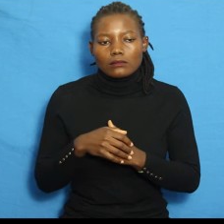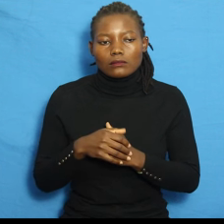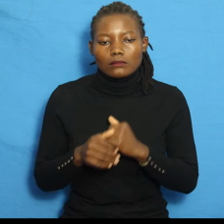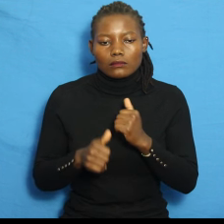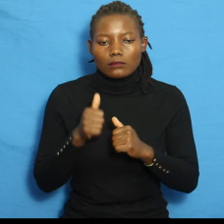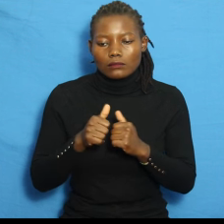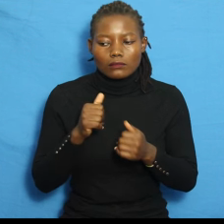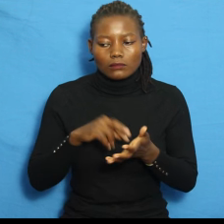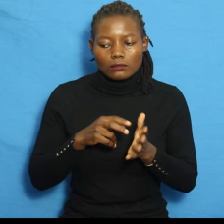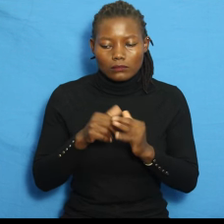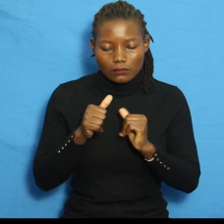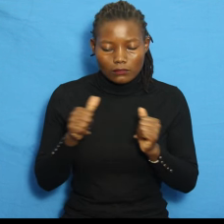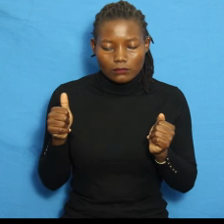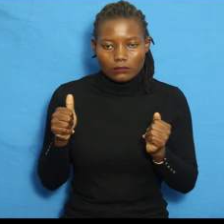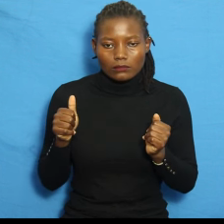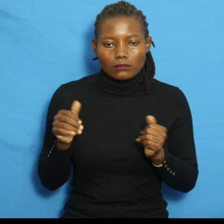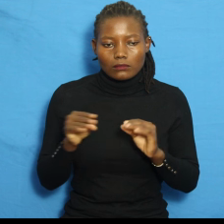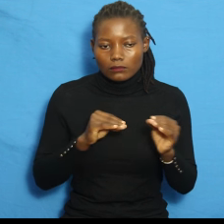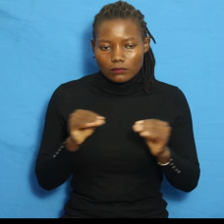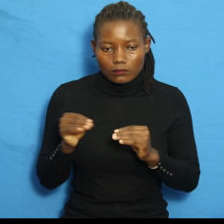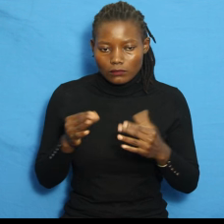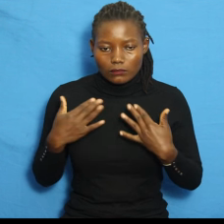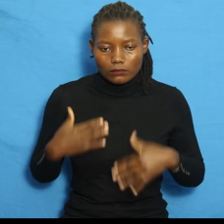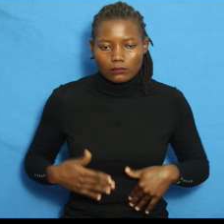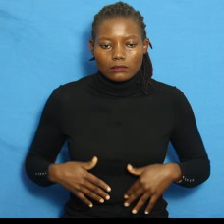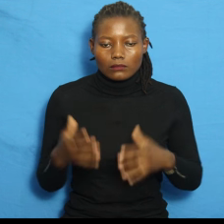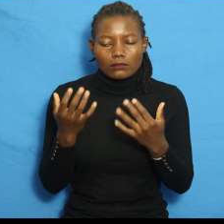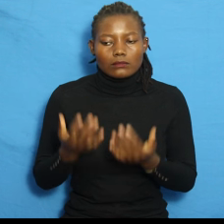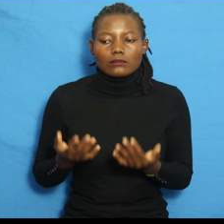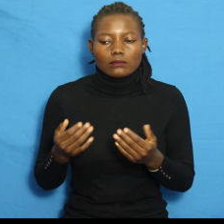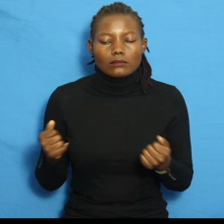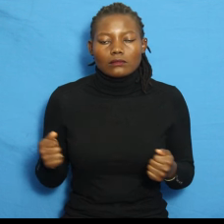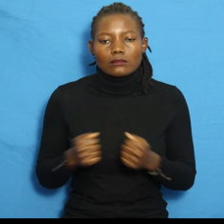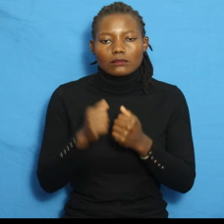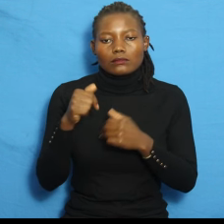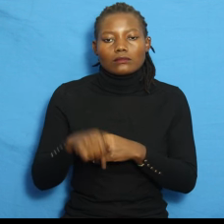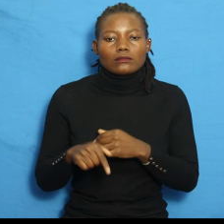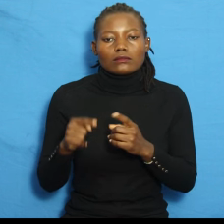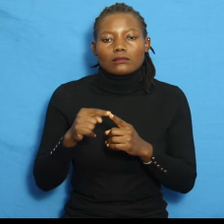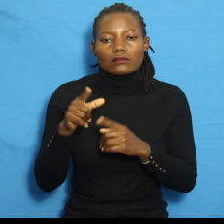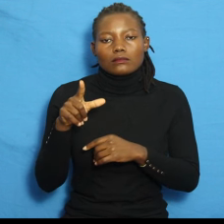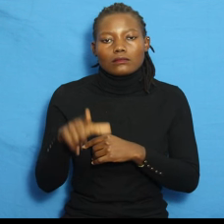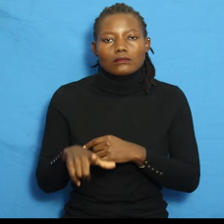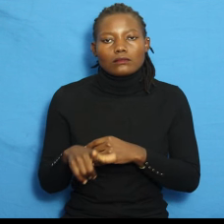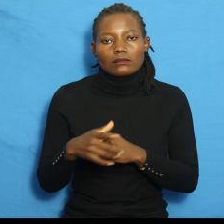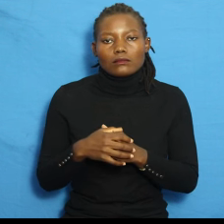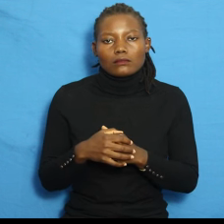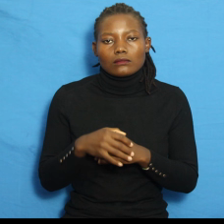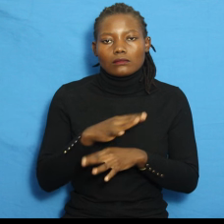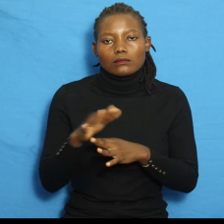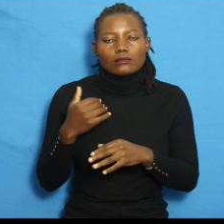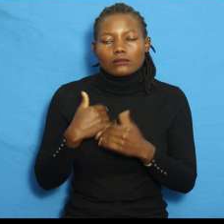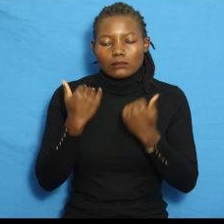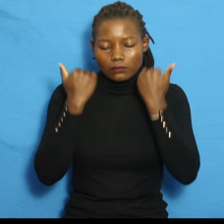defined so that the transference of body weight happens down to the lower extremity without a lot of